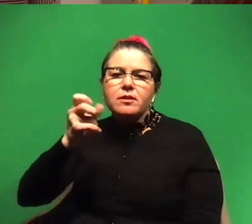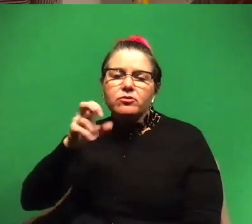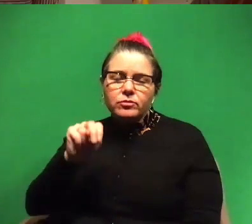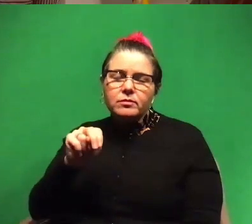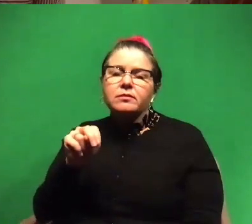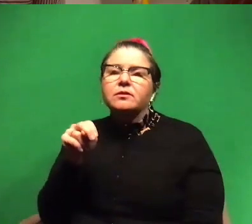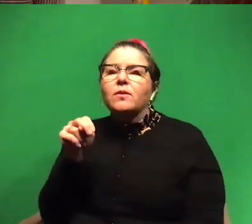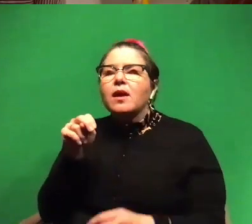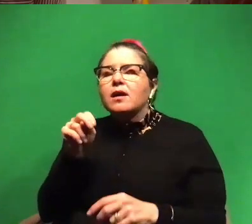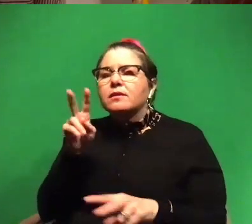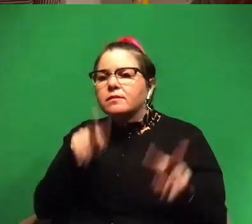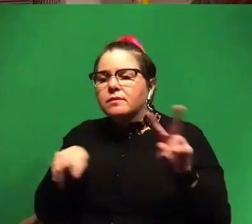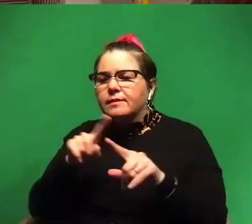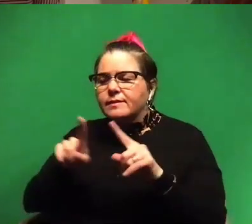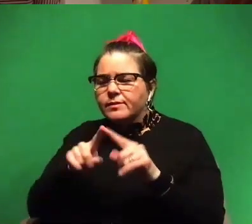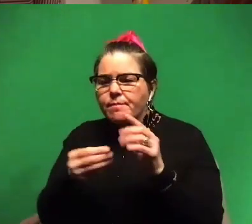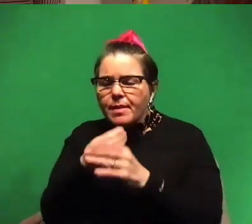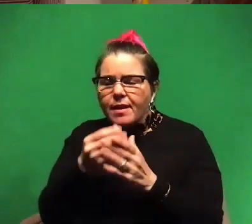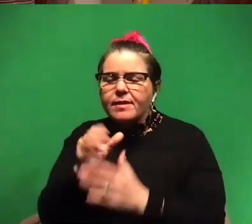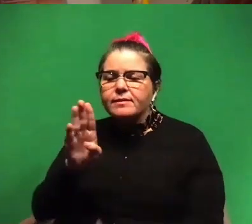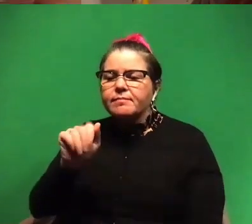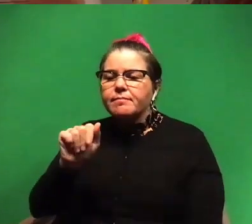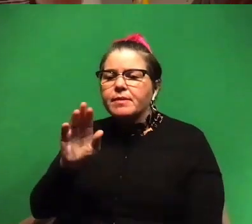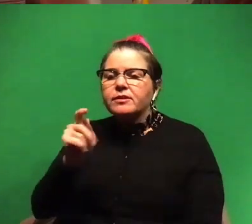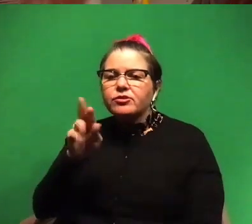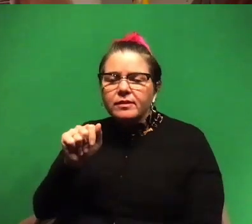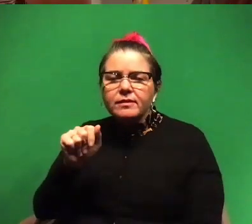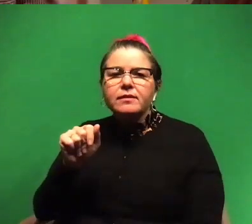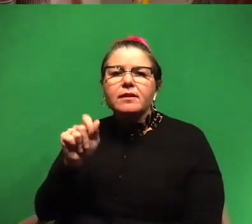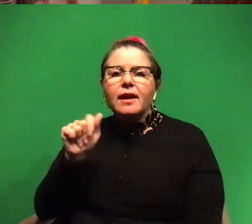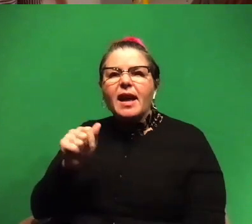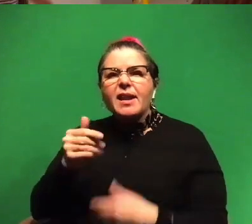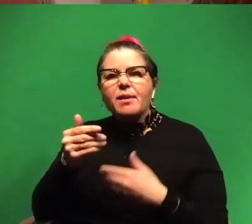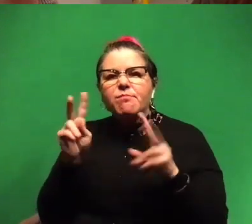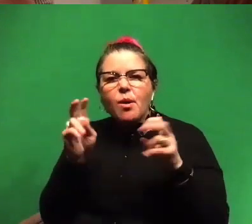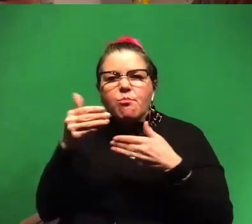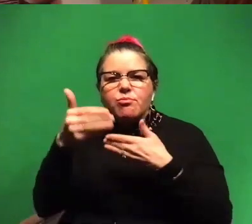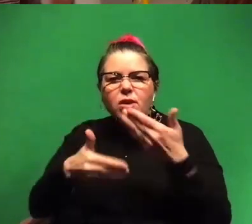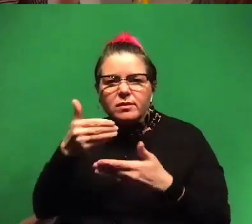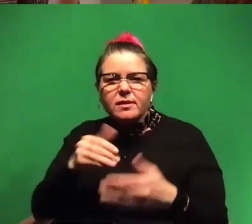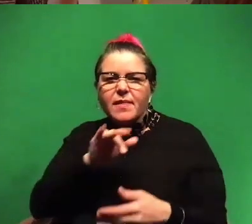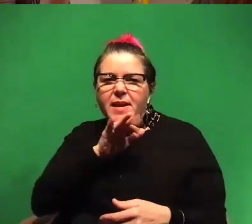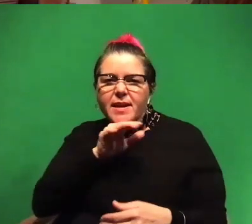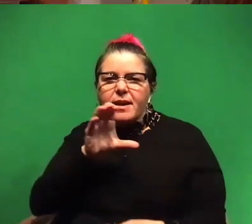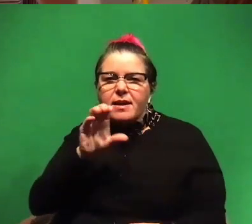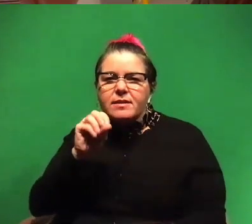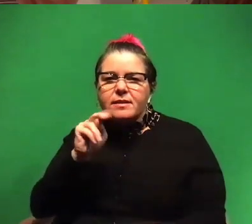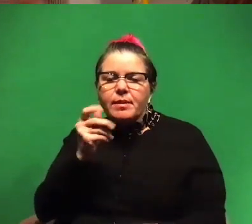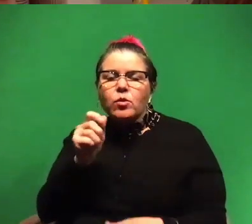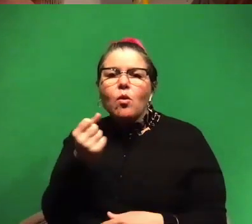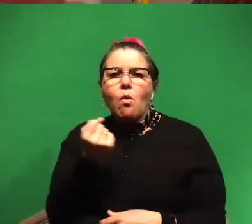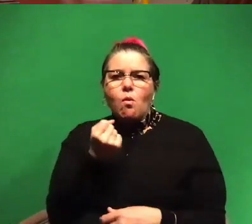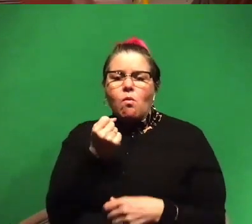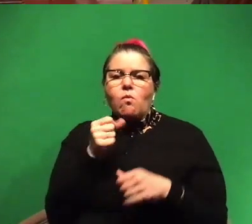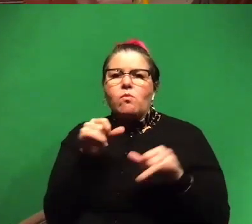looking at different kinds of plants and bacteria that can kind of like process the contamination or hold it in place,